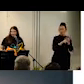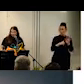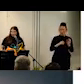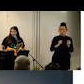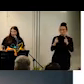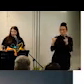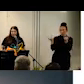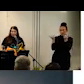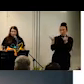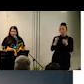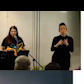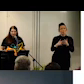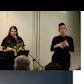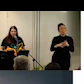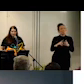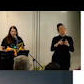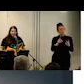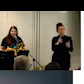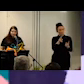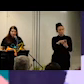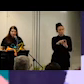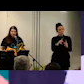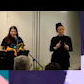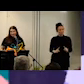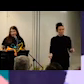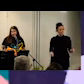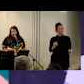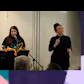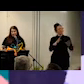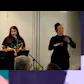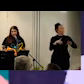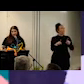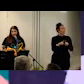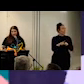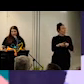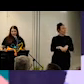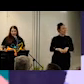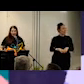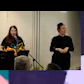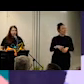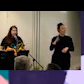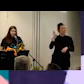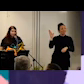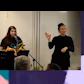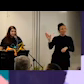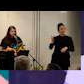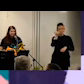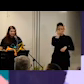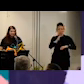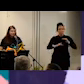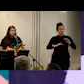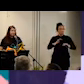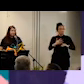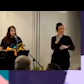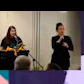again, different, but very similar. And what I'm going to leave you with is the tiny steps 5 through infinity, which are combining all of these